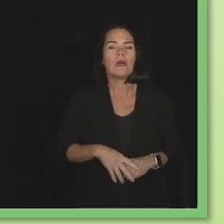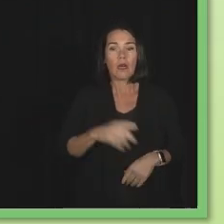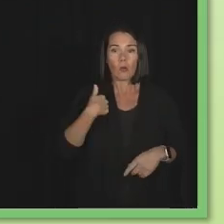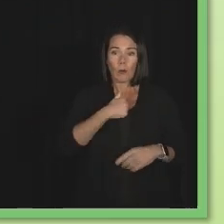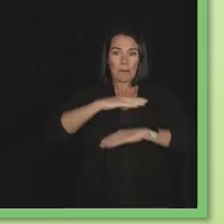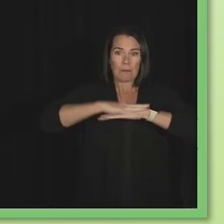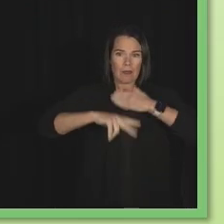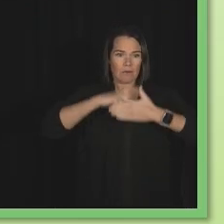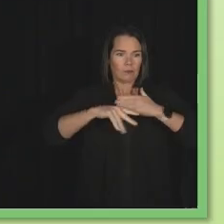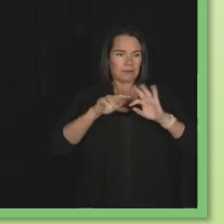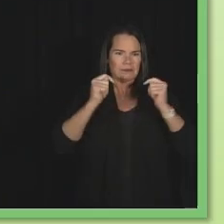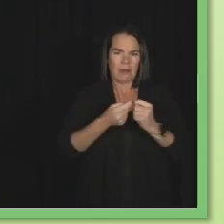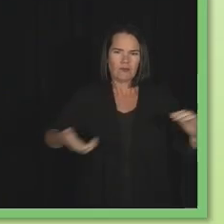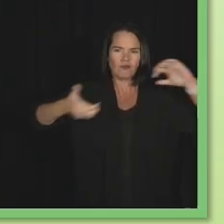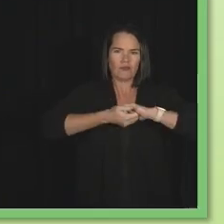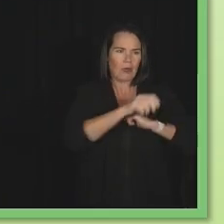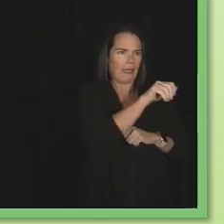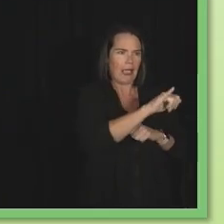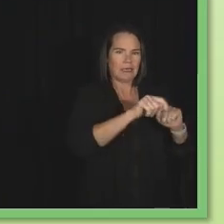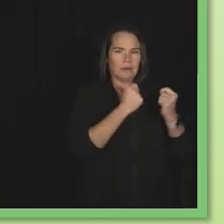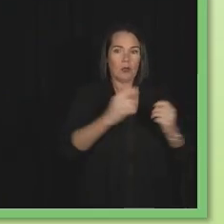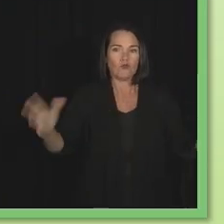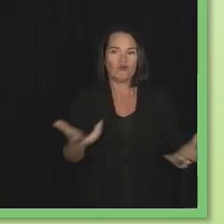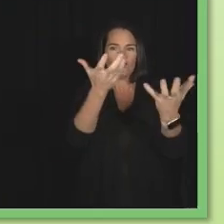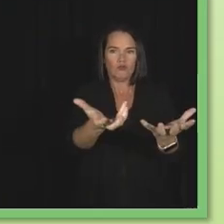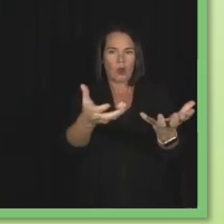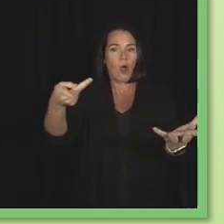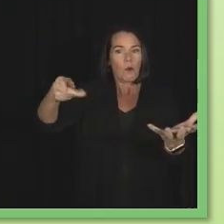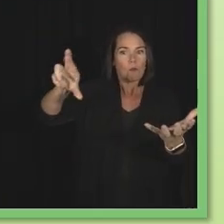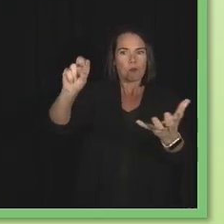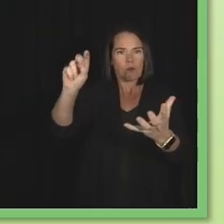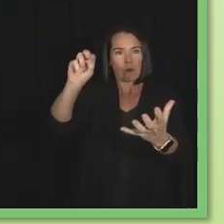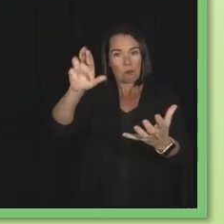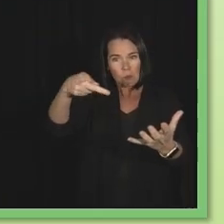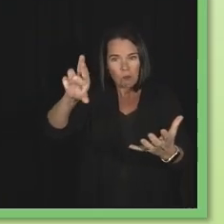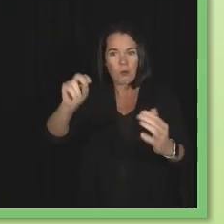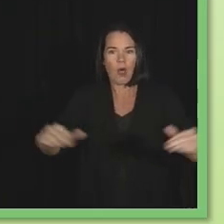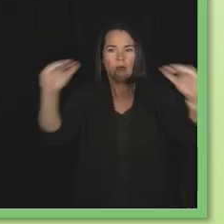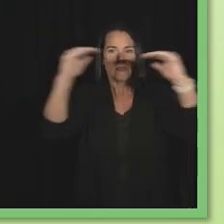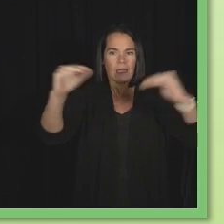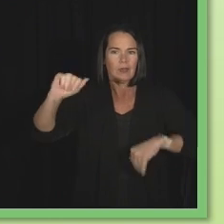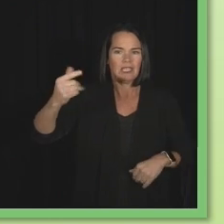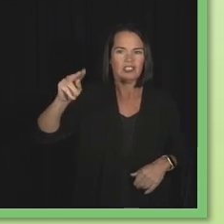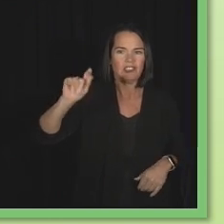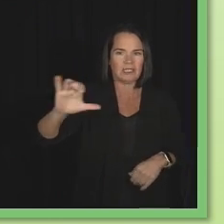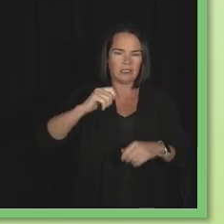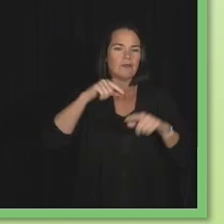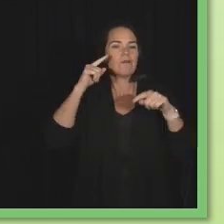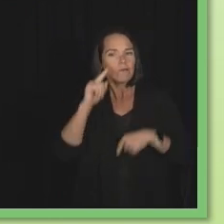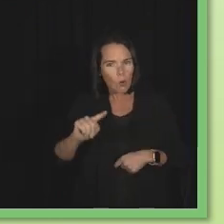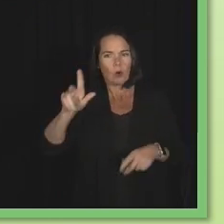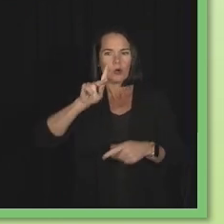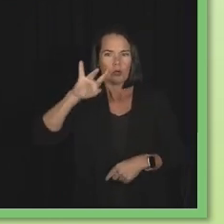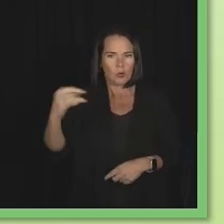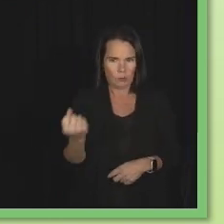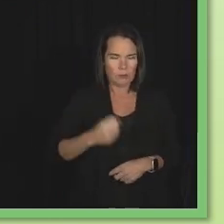and partner with these AI teams to deliver production-grade agentic infrastructure on Kubernetes. So this is why